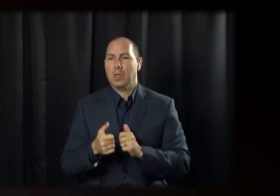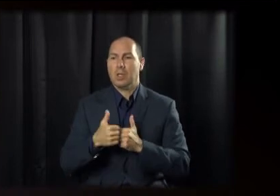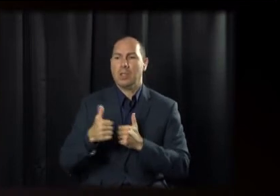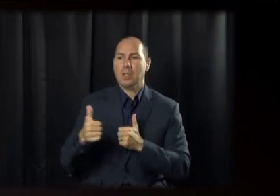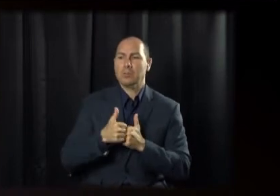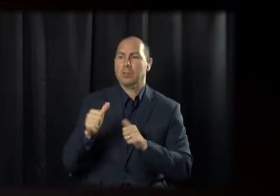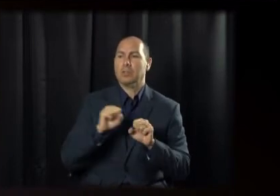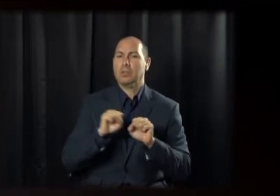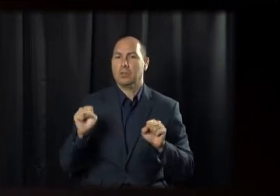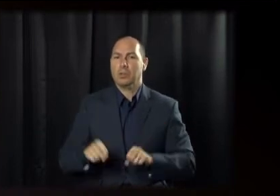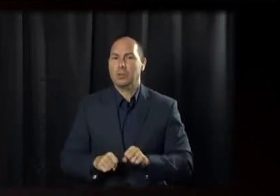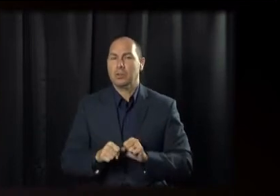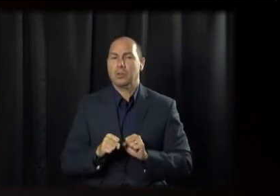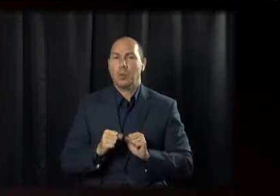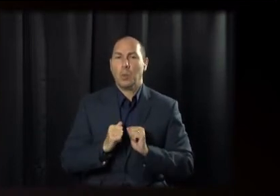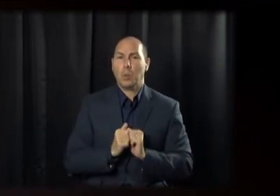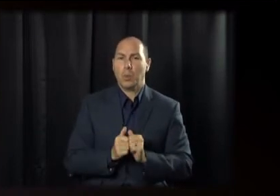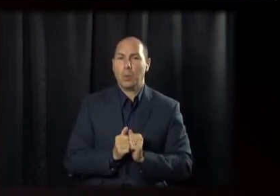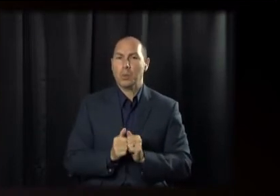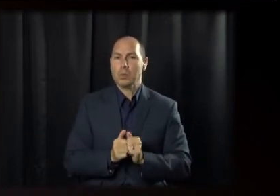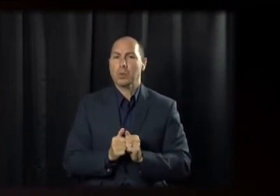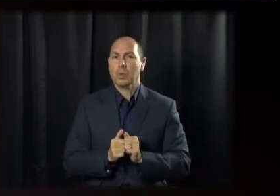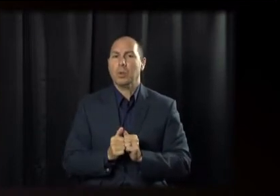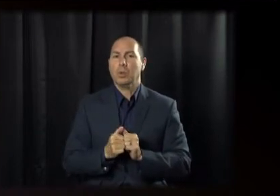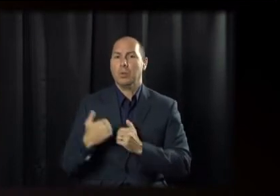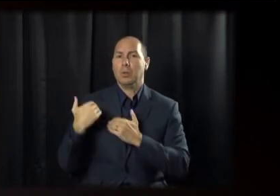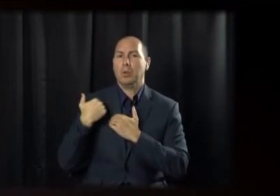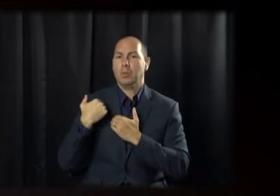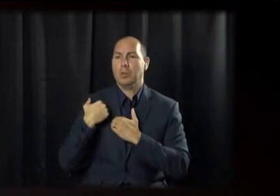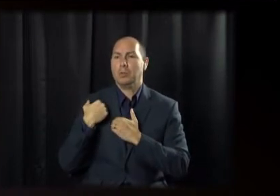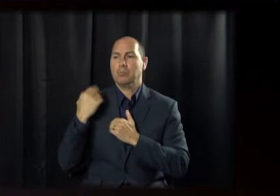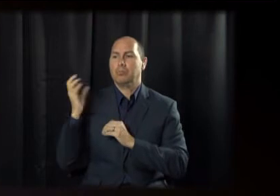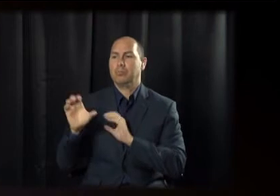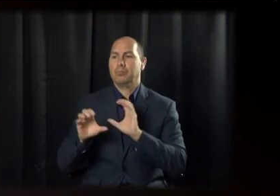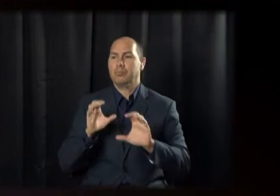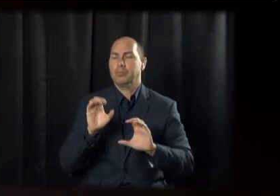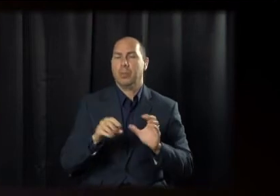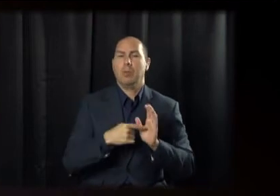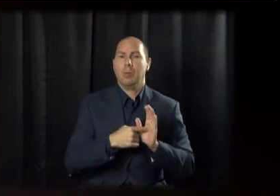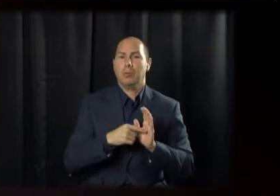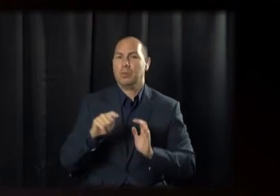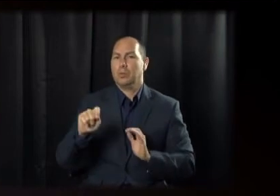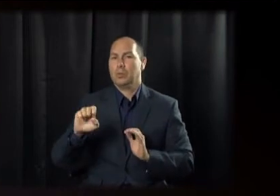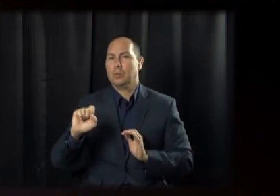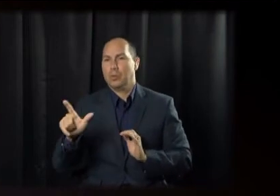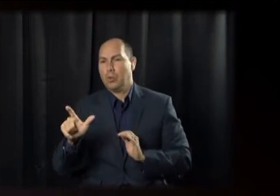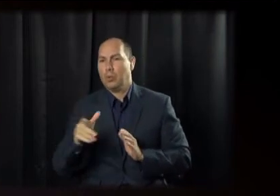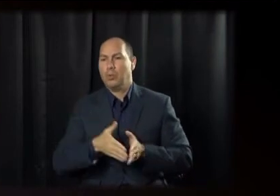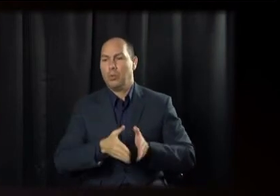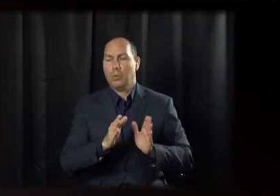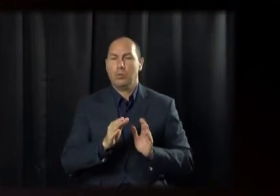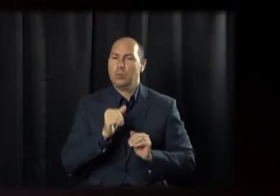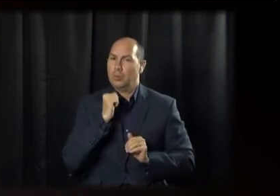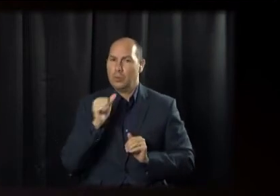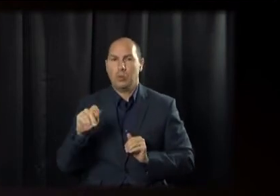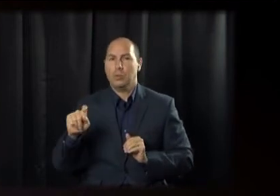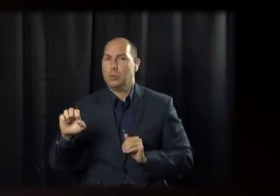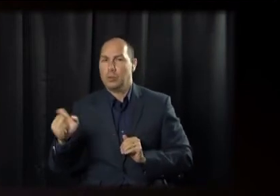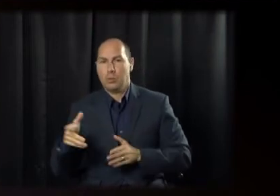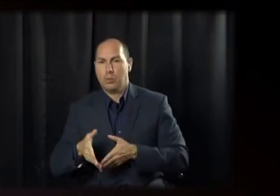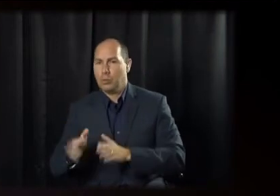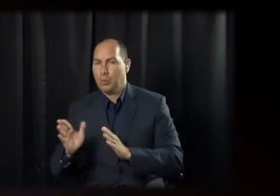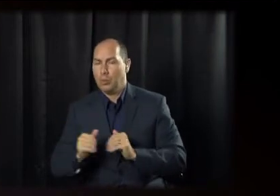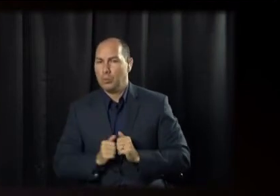system by allocating responsibility for specific type of assets, such as toll roads, non-toll roads, and transit assets,